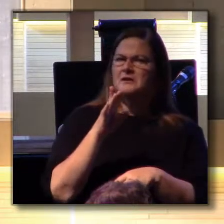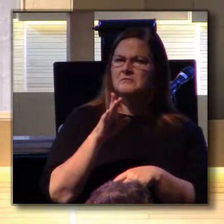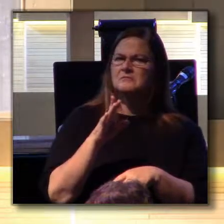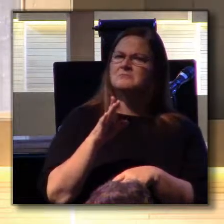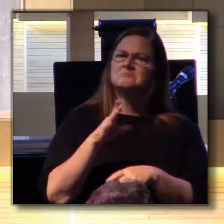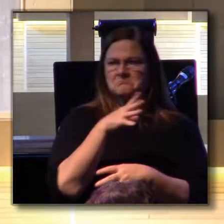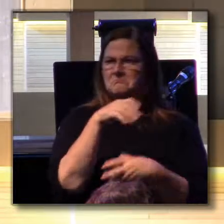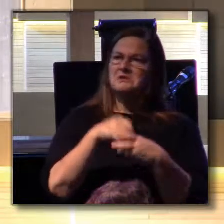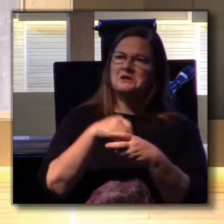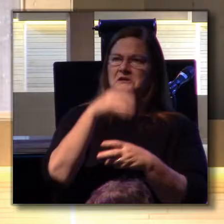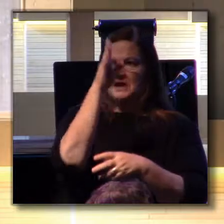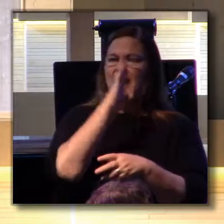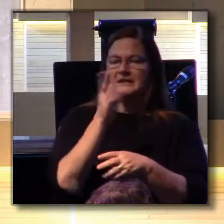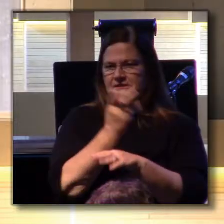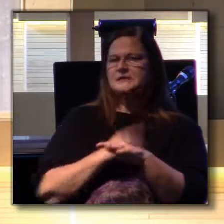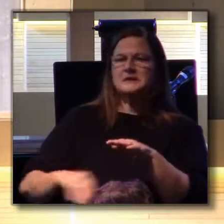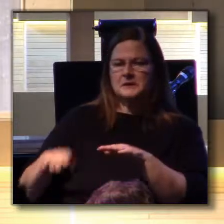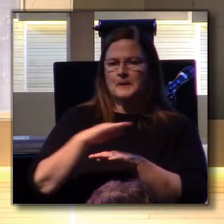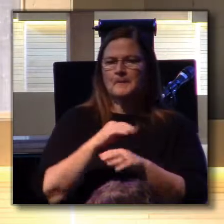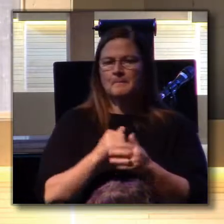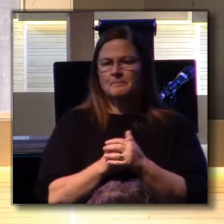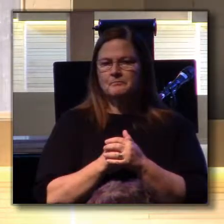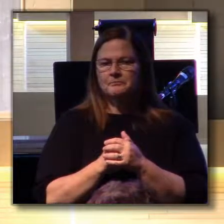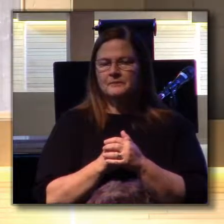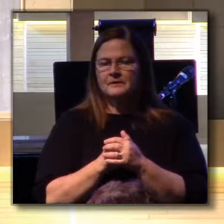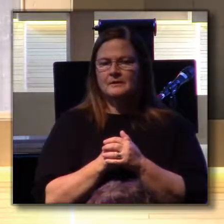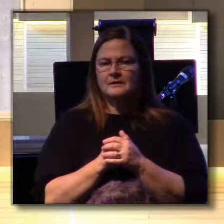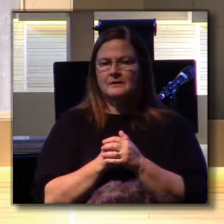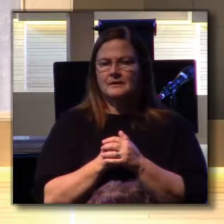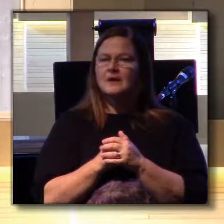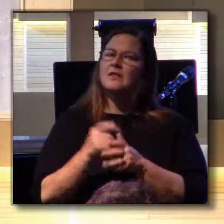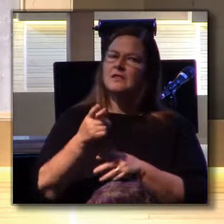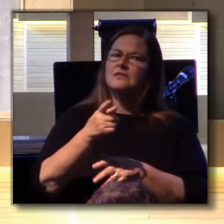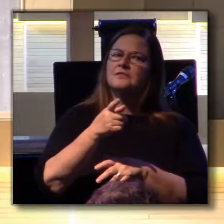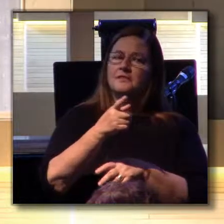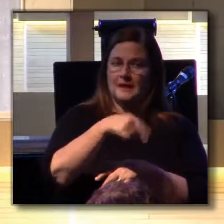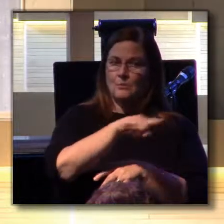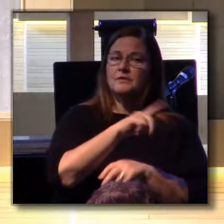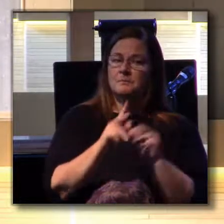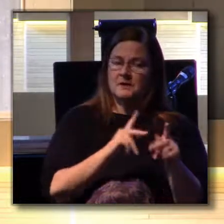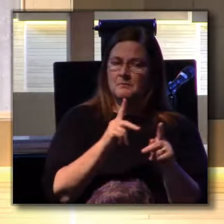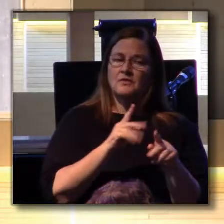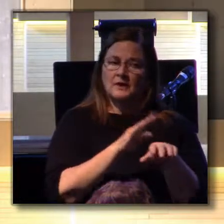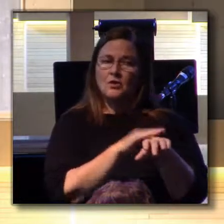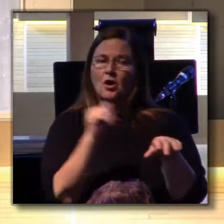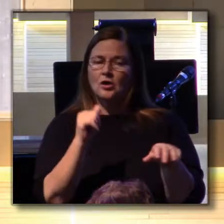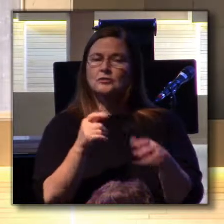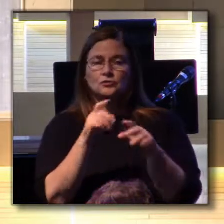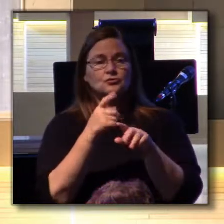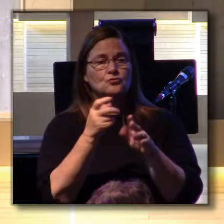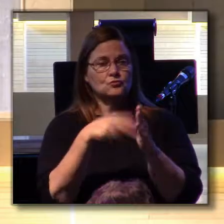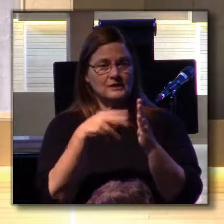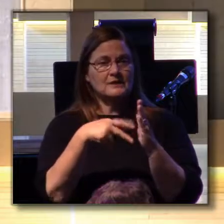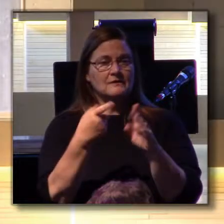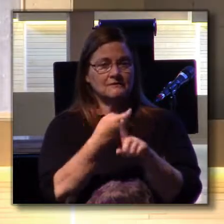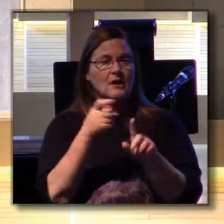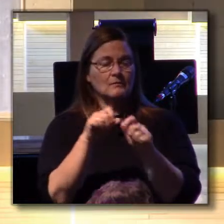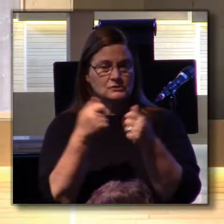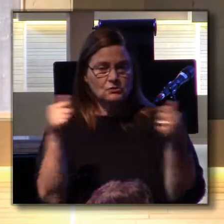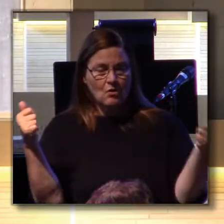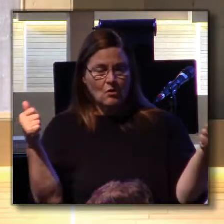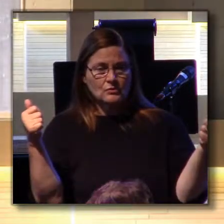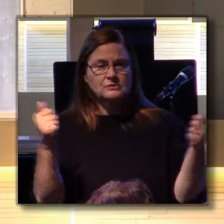honor at the synagogue. They were the ones who were called up to read from the scrolls. They were ones who were given